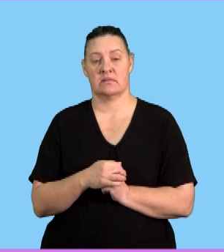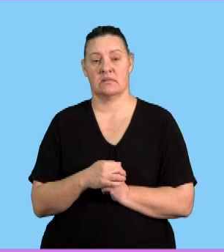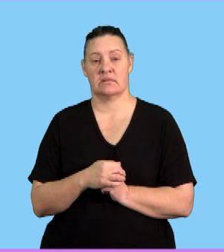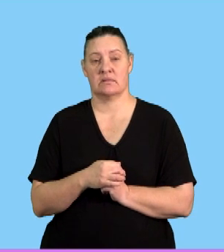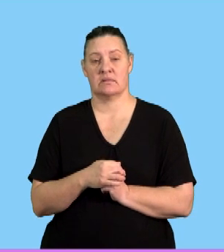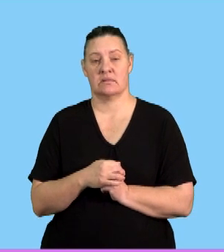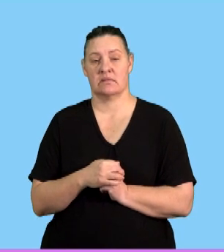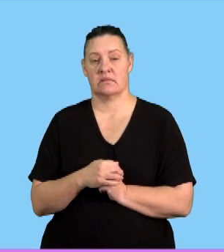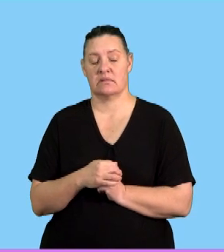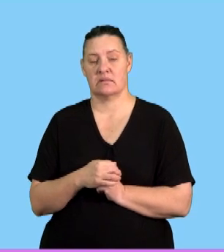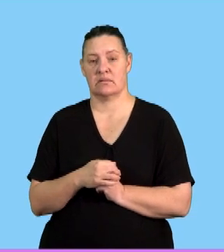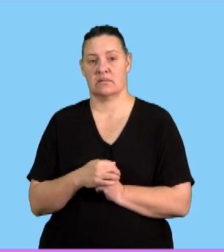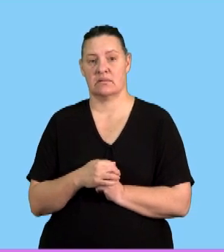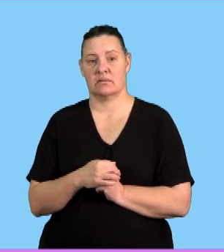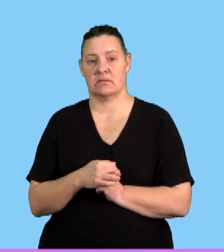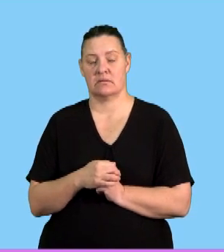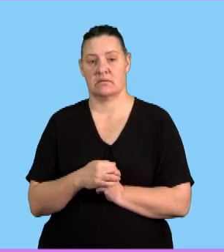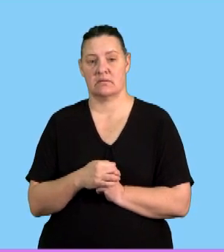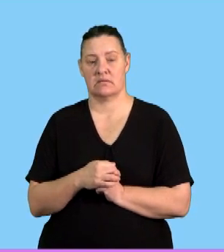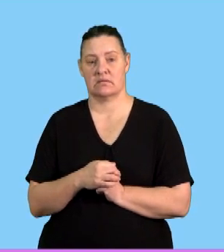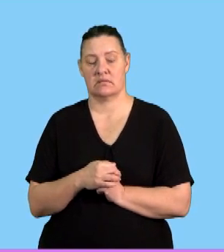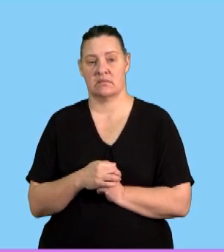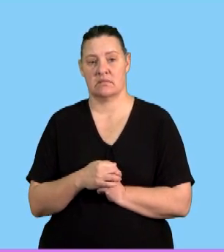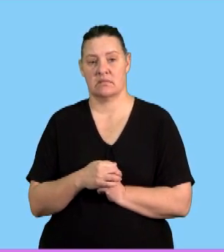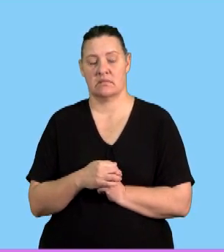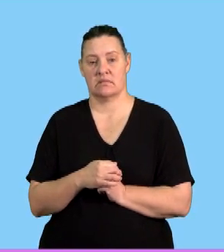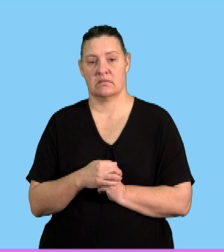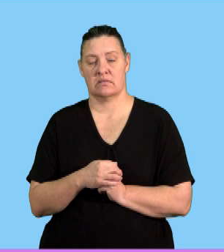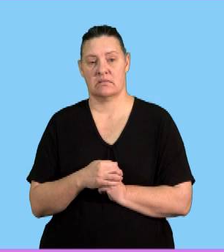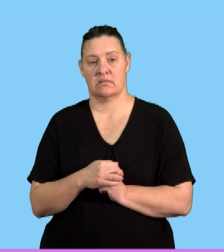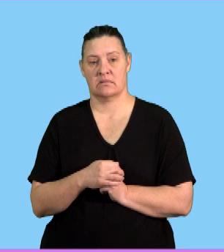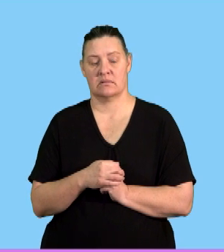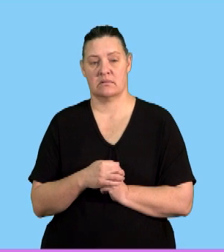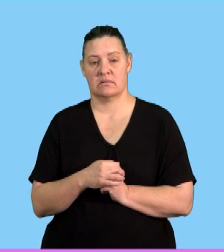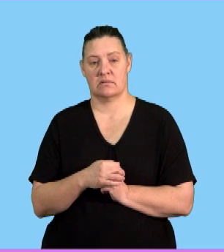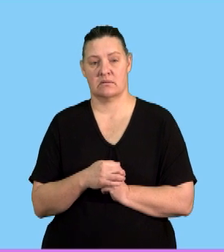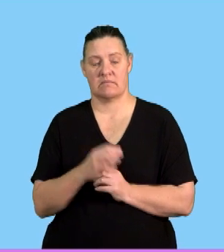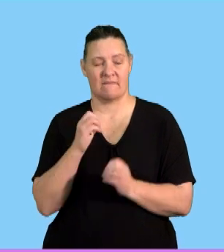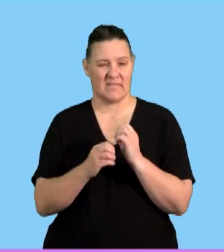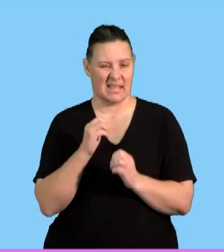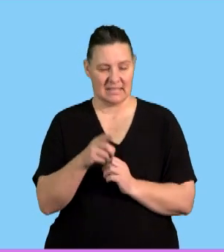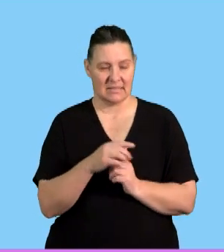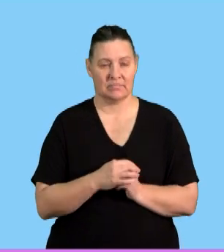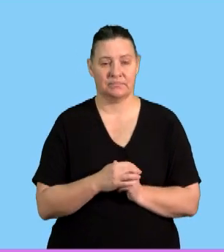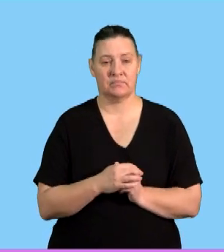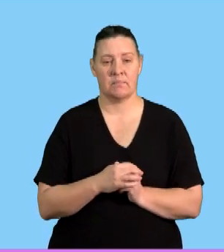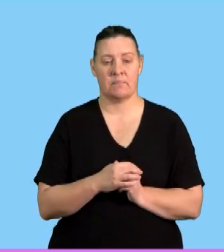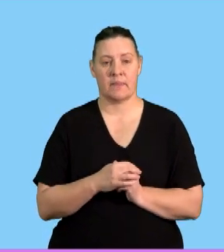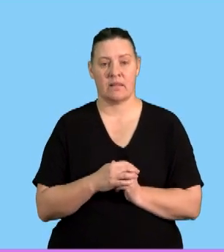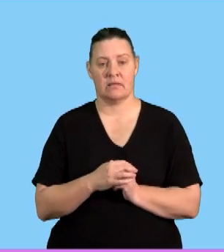And that means, sure, let's just fix that.